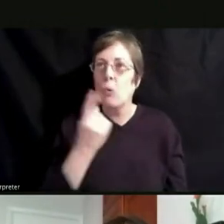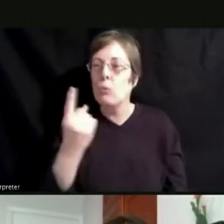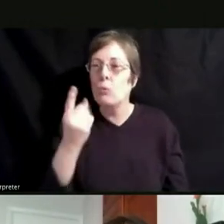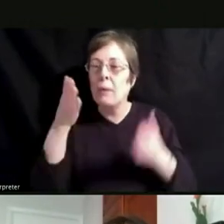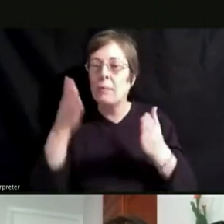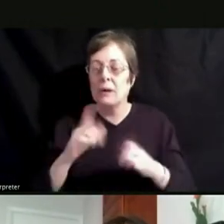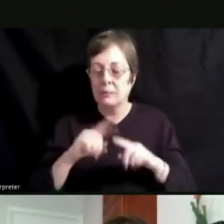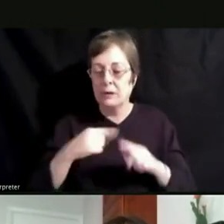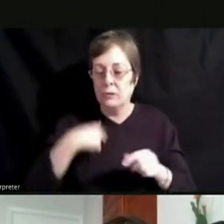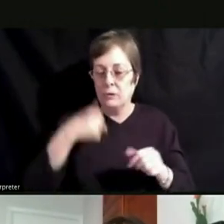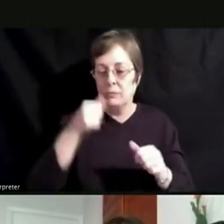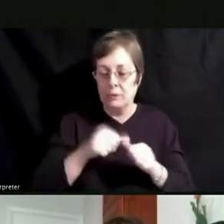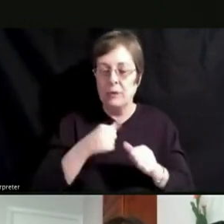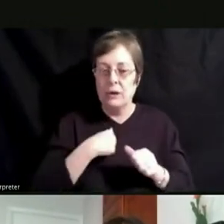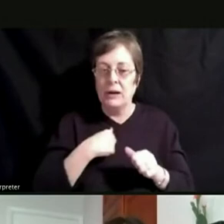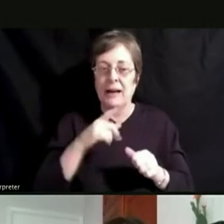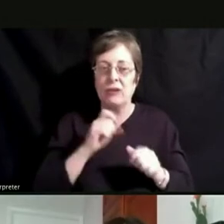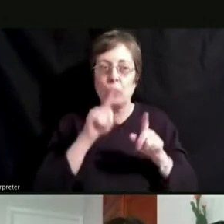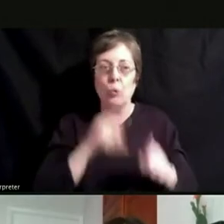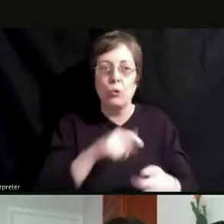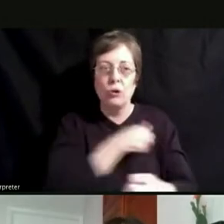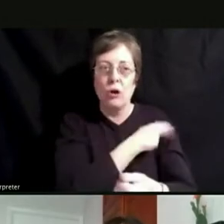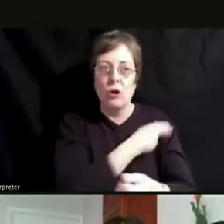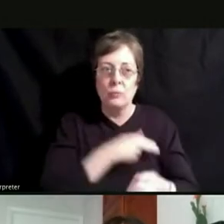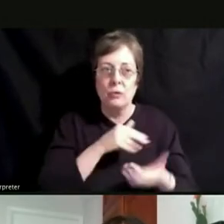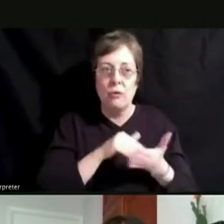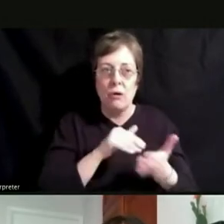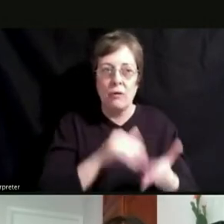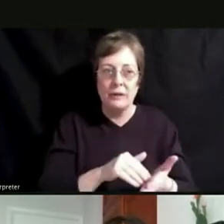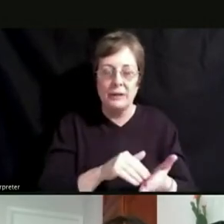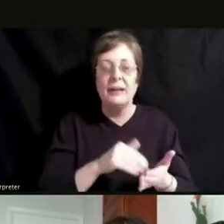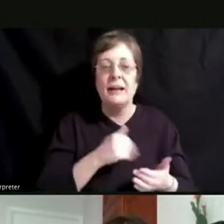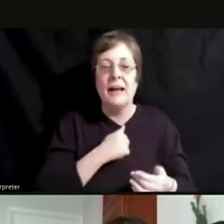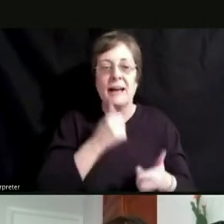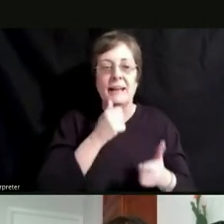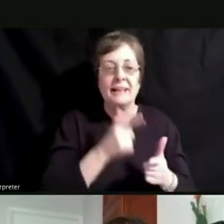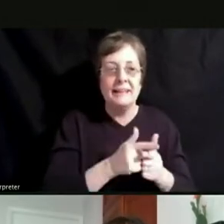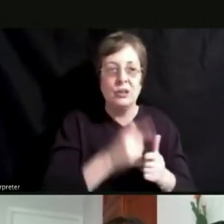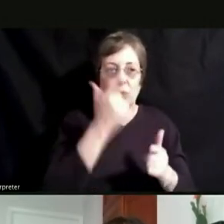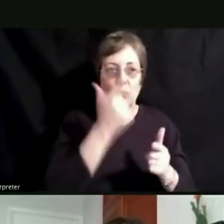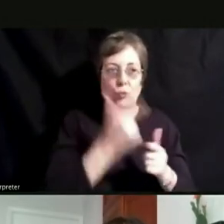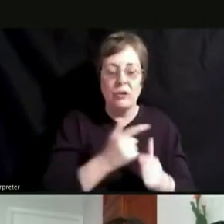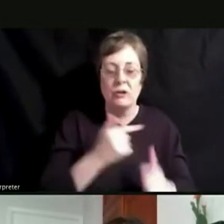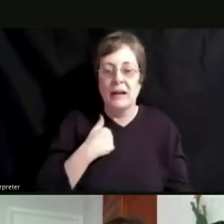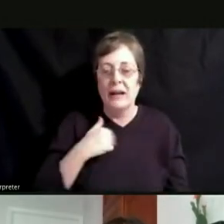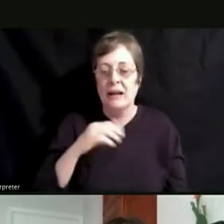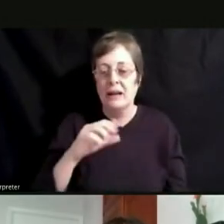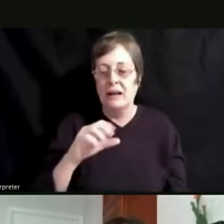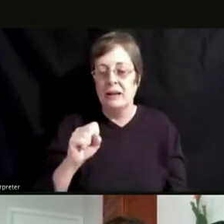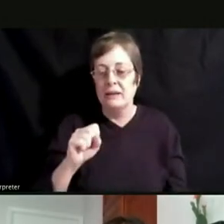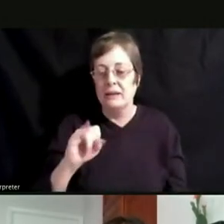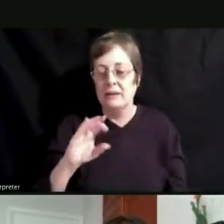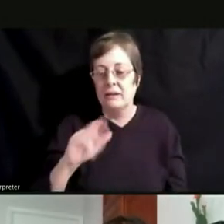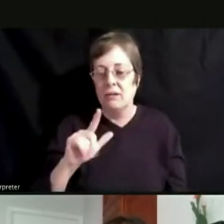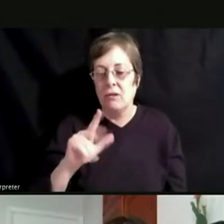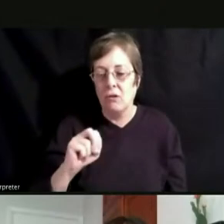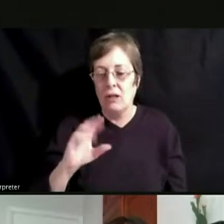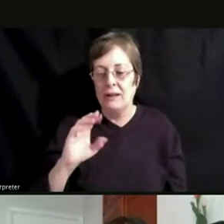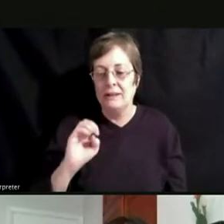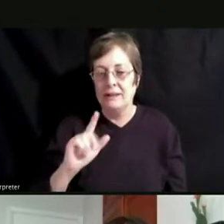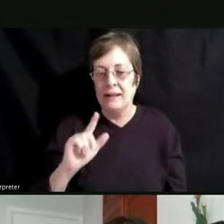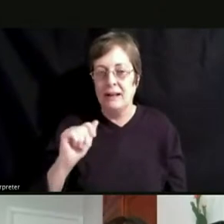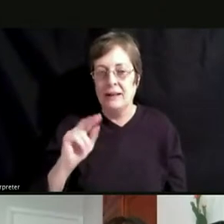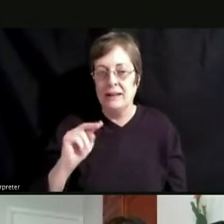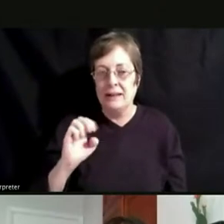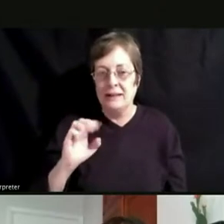in the hospital quite a bit because I had a sister and brother that had sickle cell anemia, and I was the only one of the three that did not have it. But there